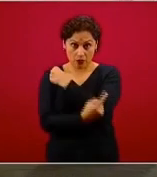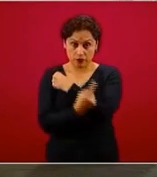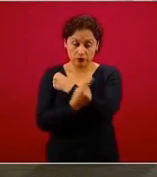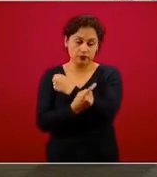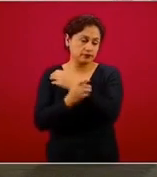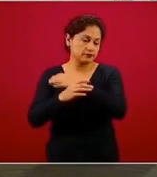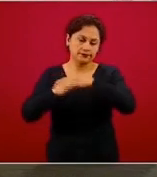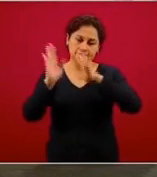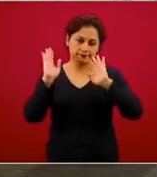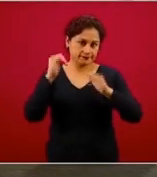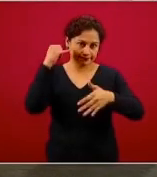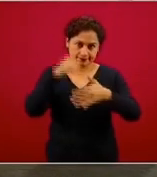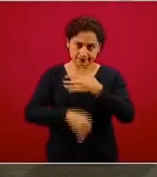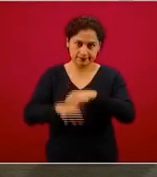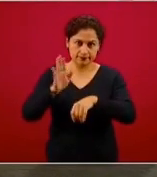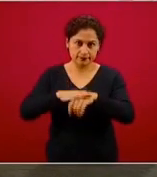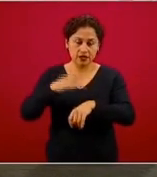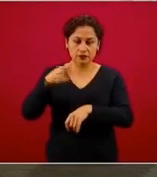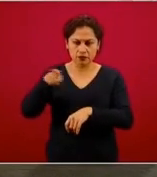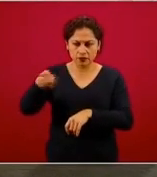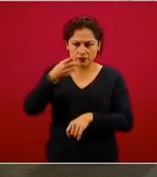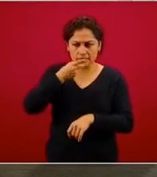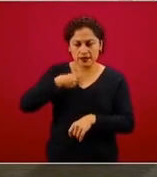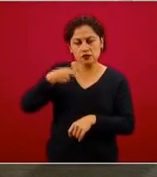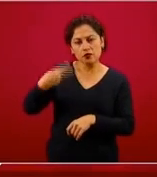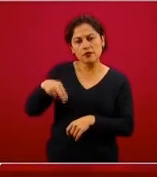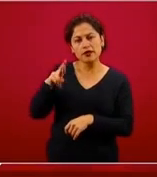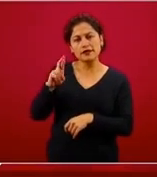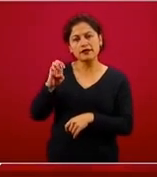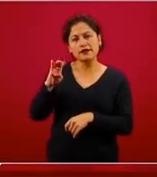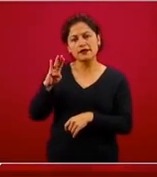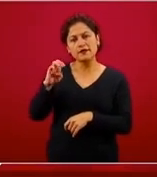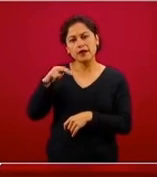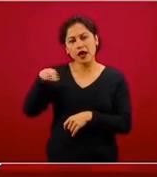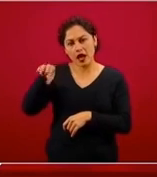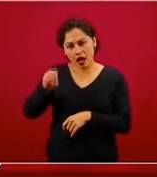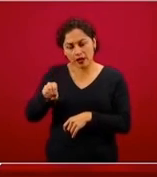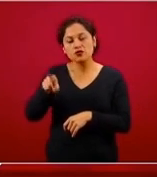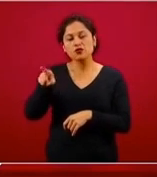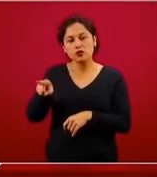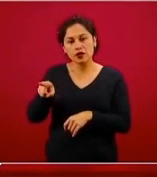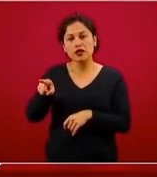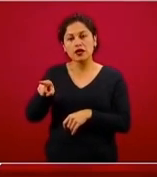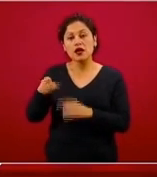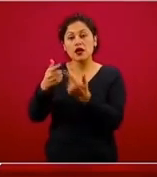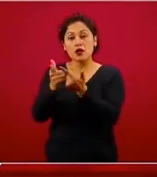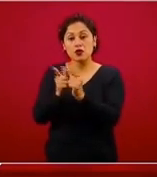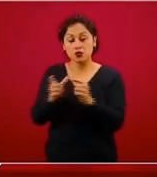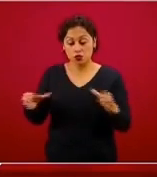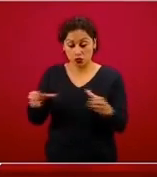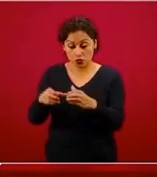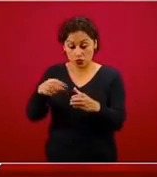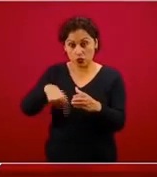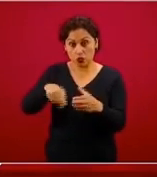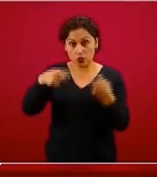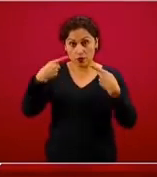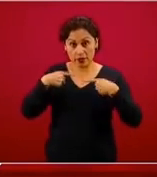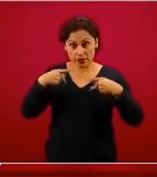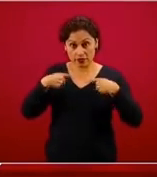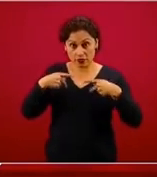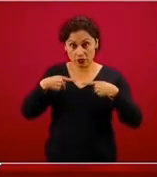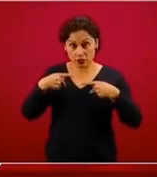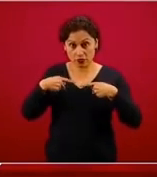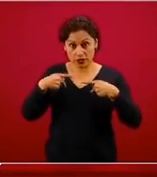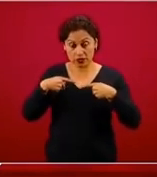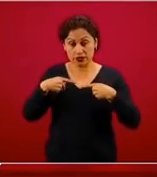herd situación immunity del rebaño, question is a como se bit dice, es broader. parte de ello. Tenemos But as un you grupo de said, herd gente que immunity está is part of all recibiendo of this. We have a